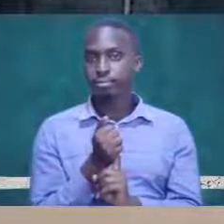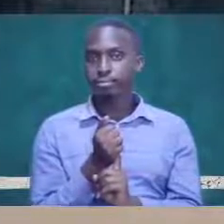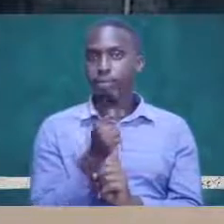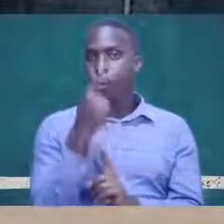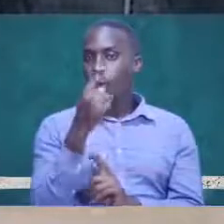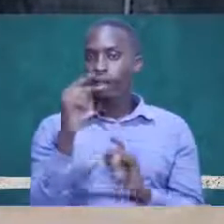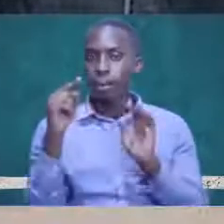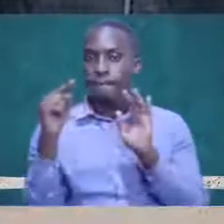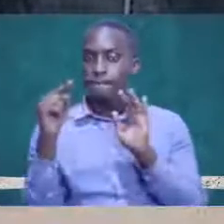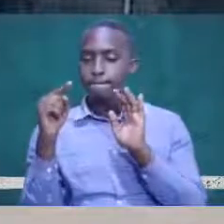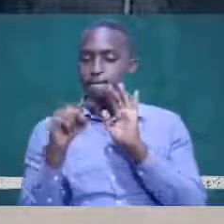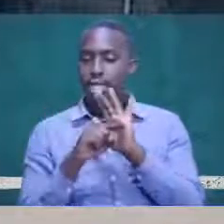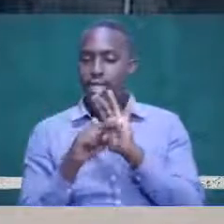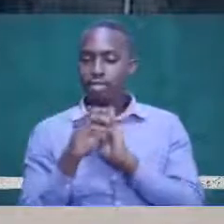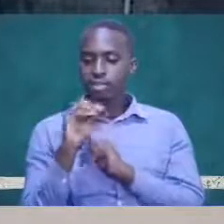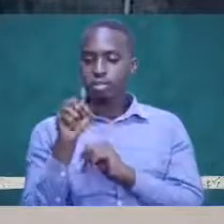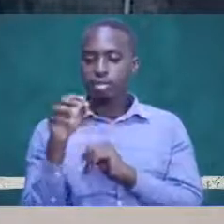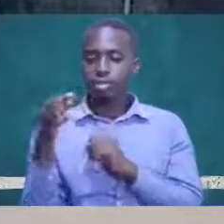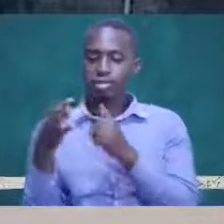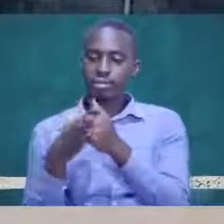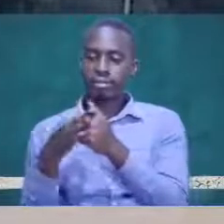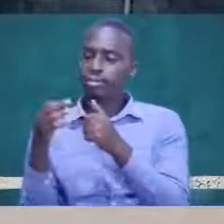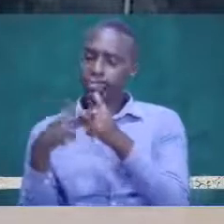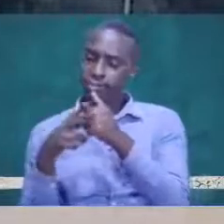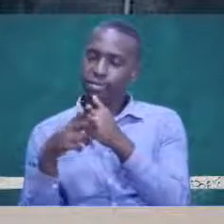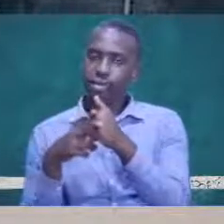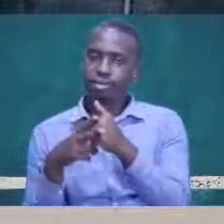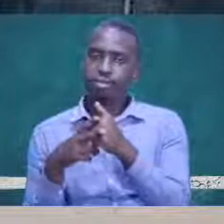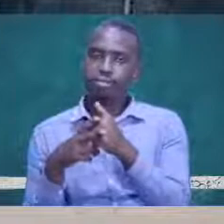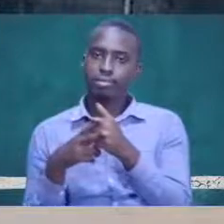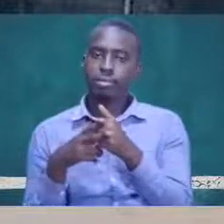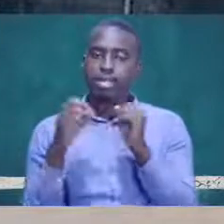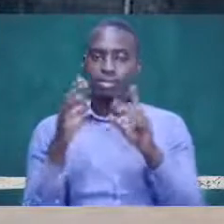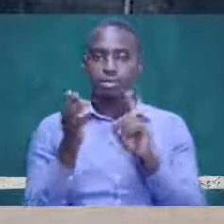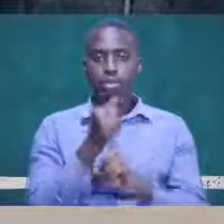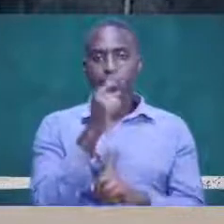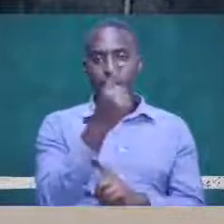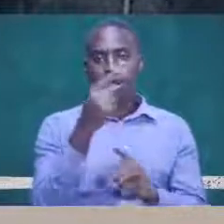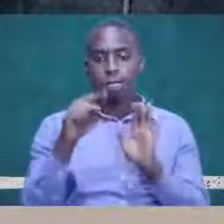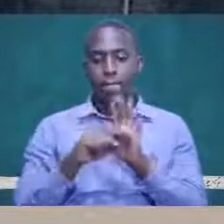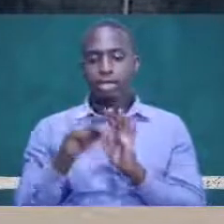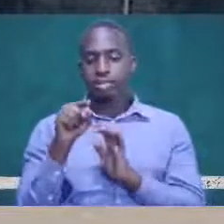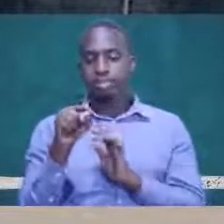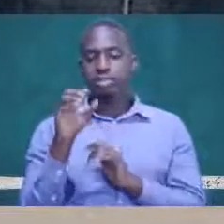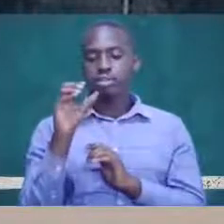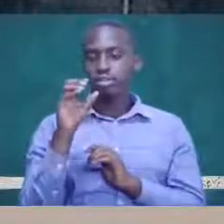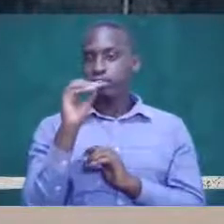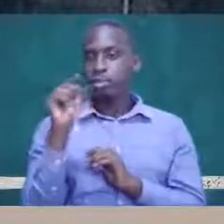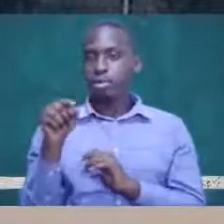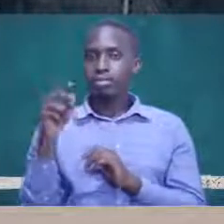1 minus 0.7, if you get 1 minus 0.7, 1